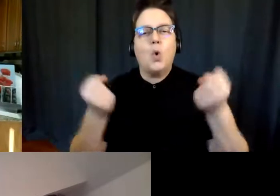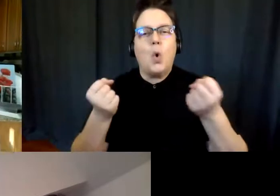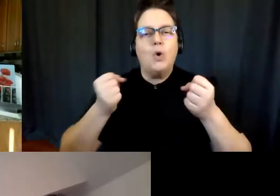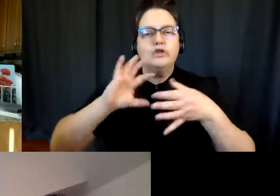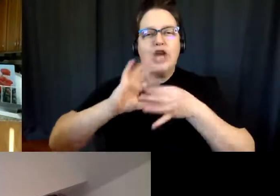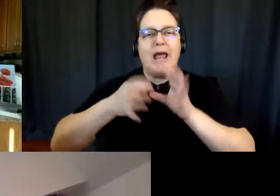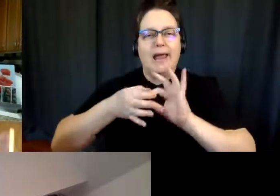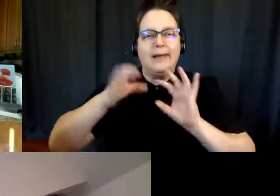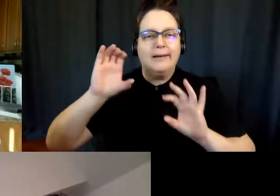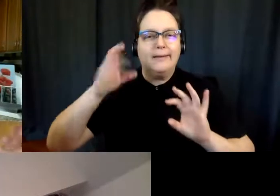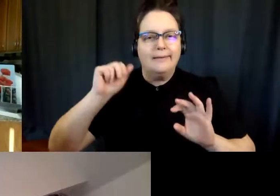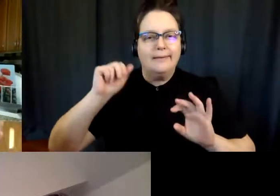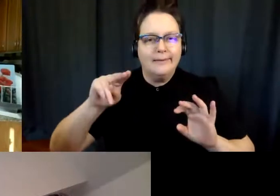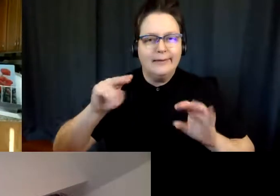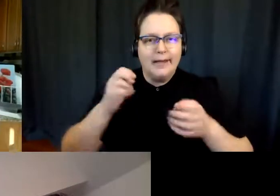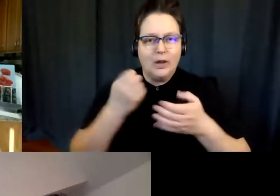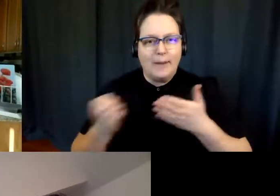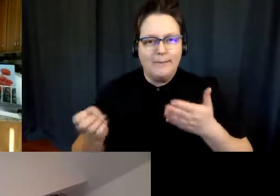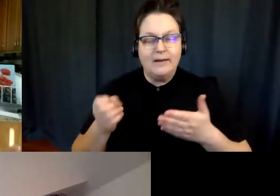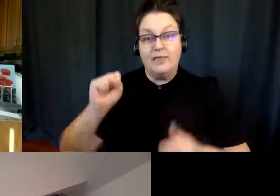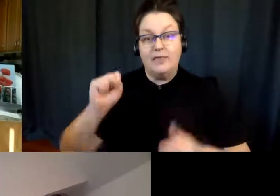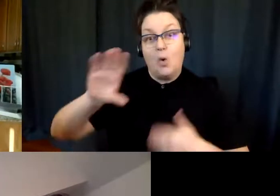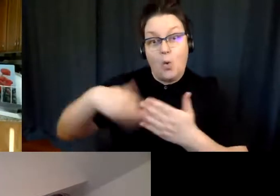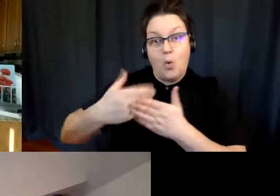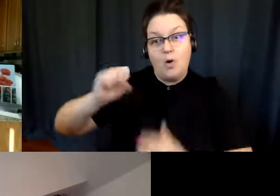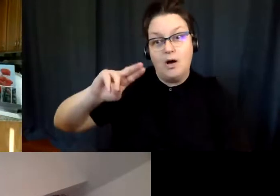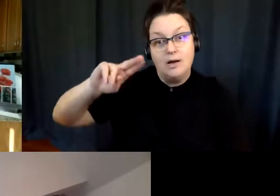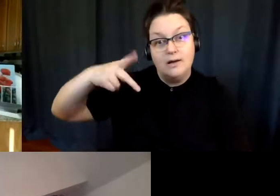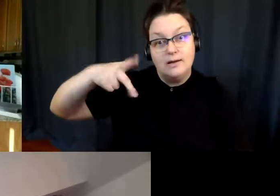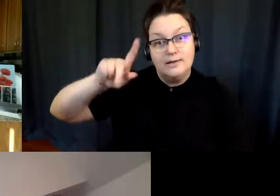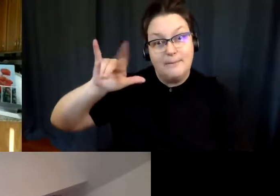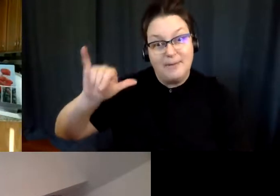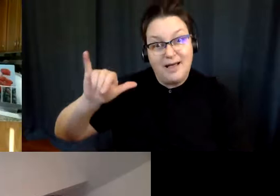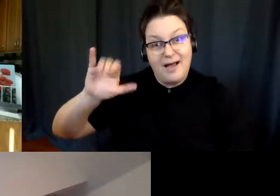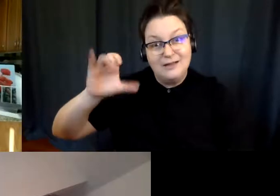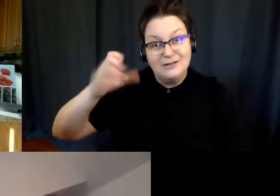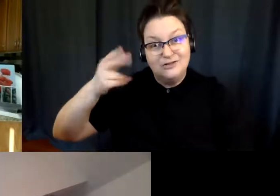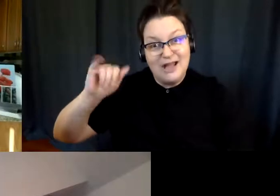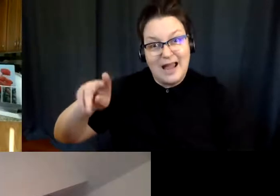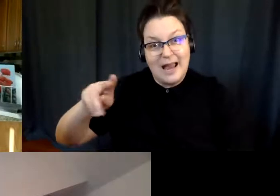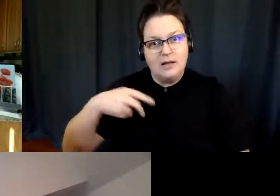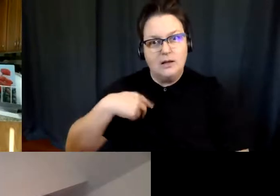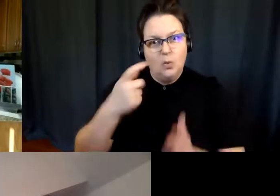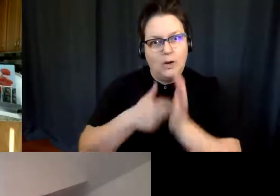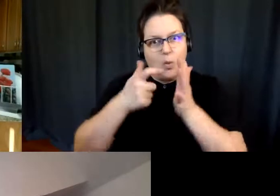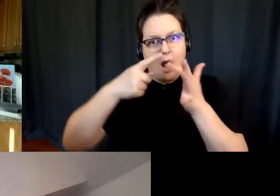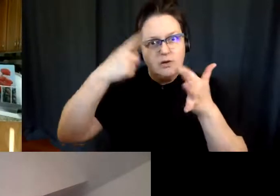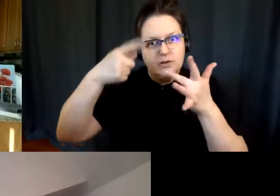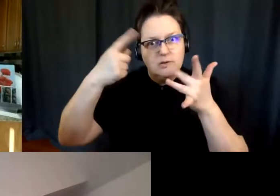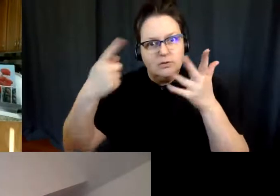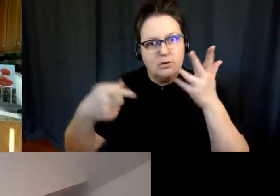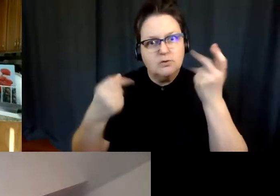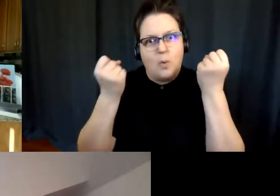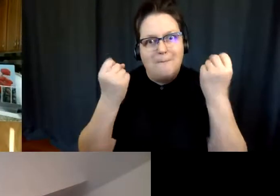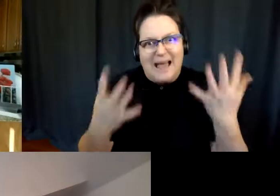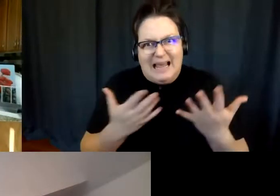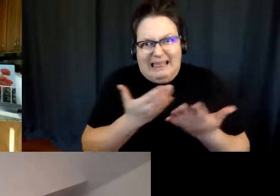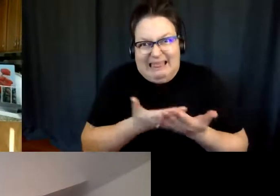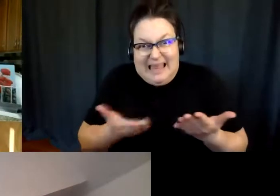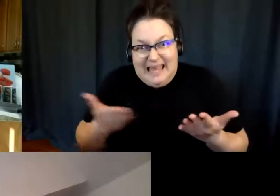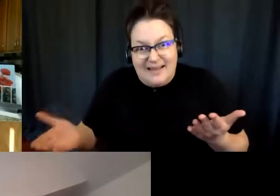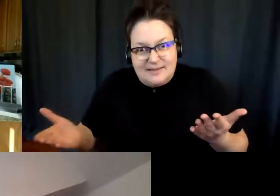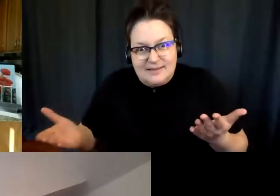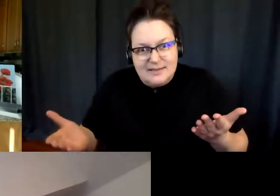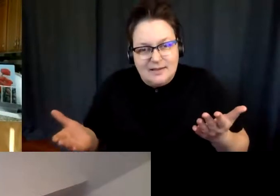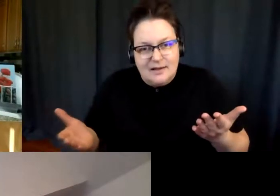whole supply chain has lots of moving pieces. And that is in many cases where